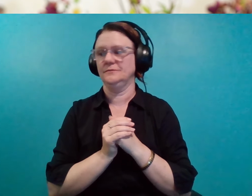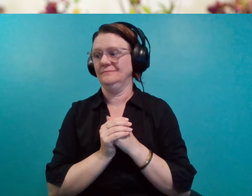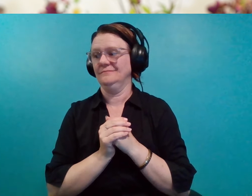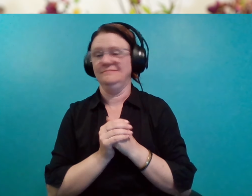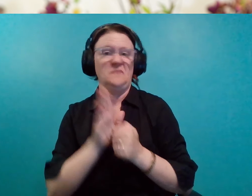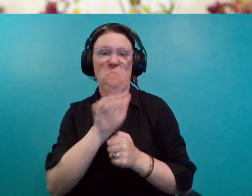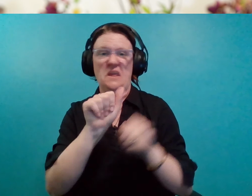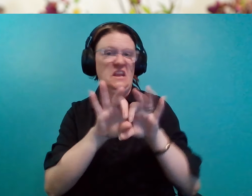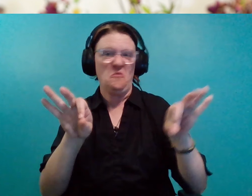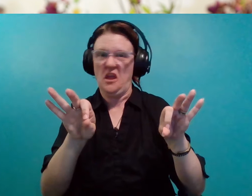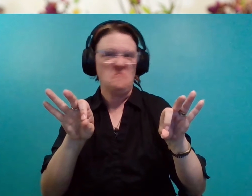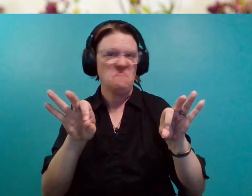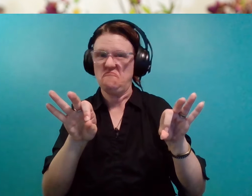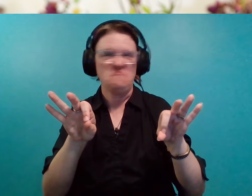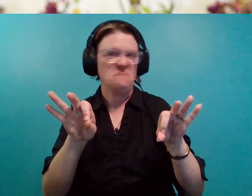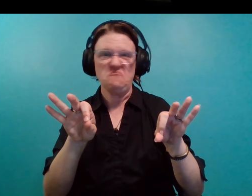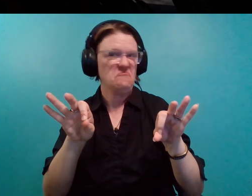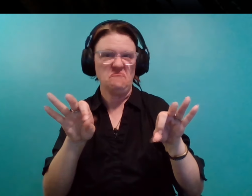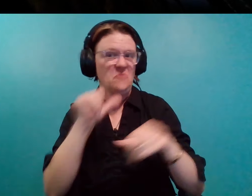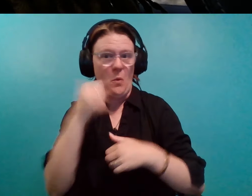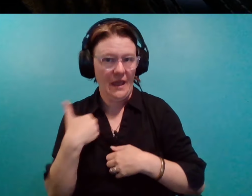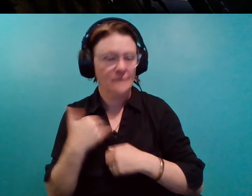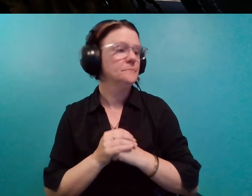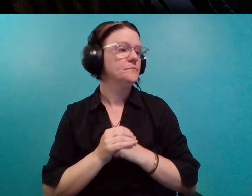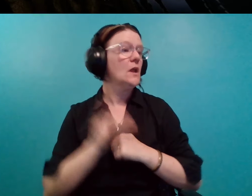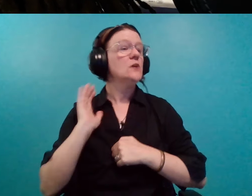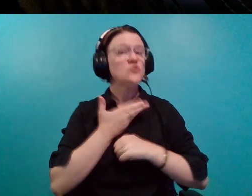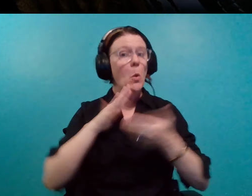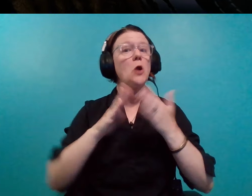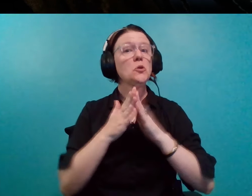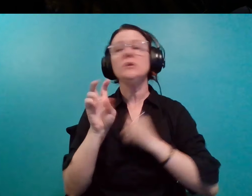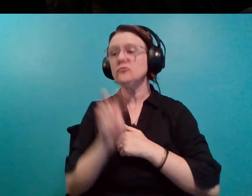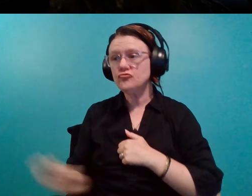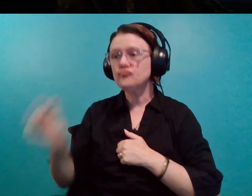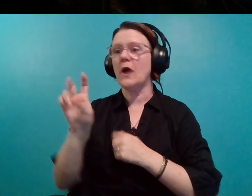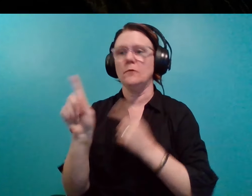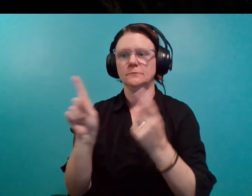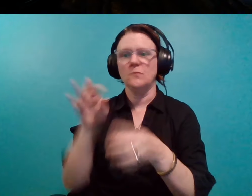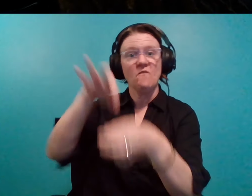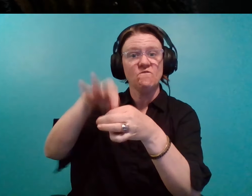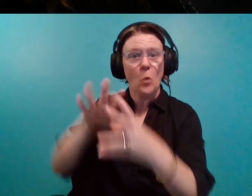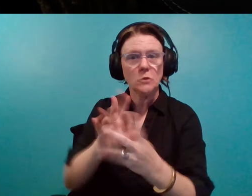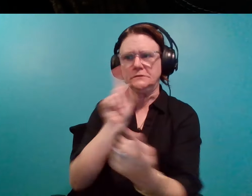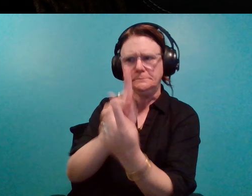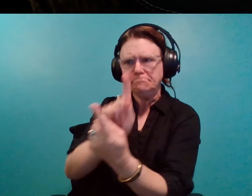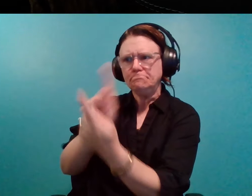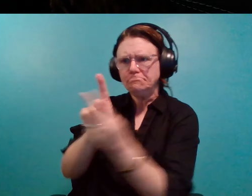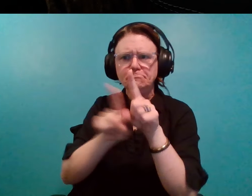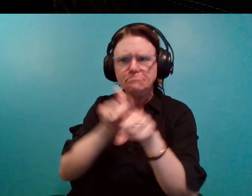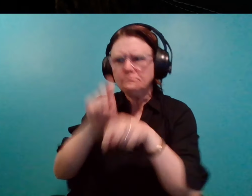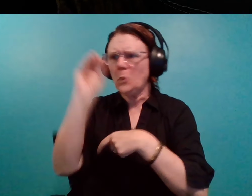don't even obtain a bachelor's degree. So we went to voters in our community to hear what they had to